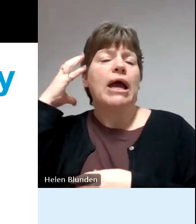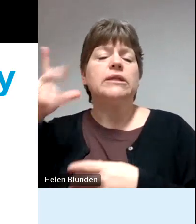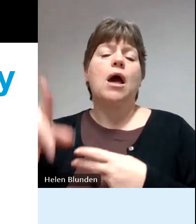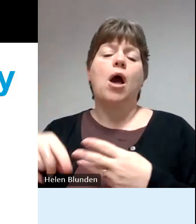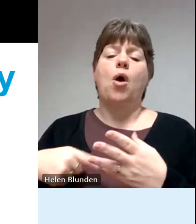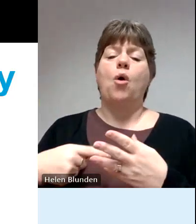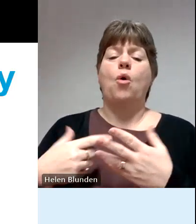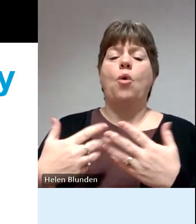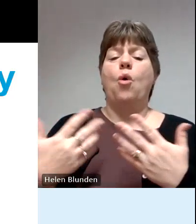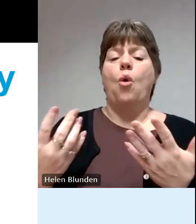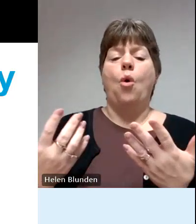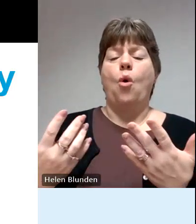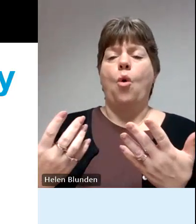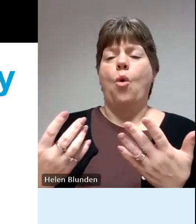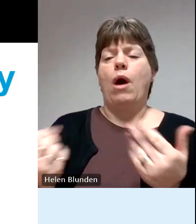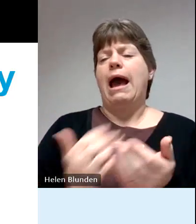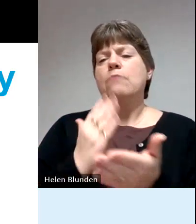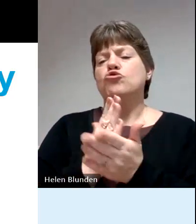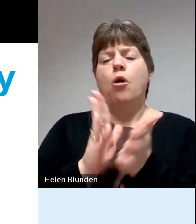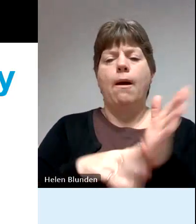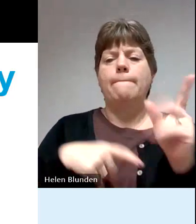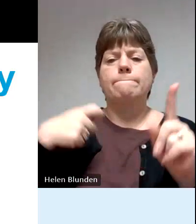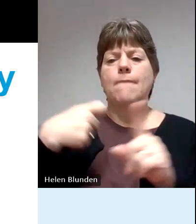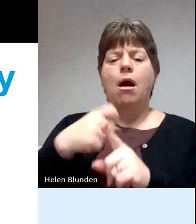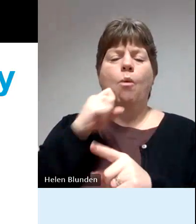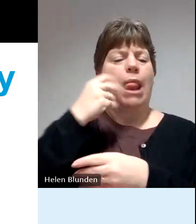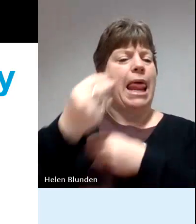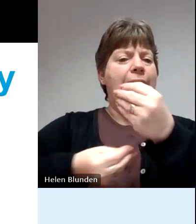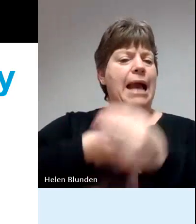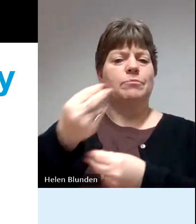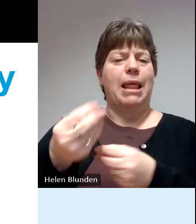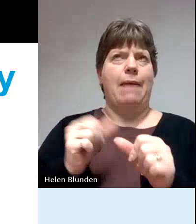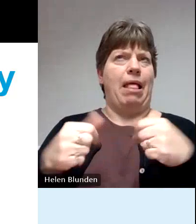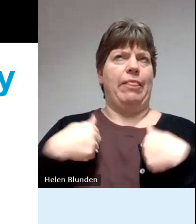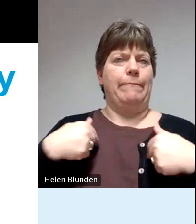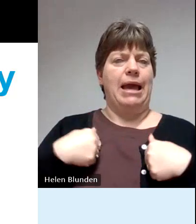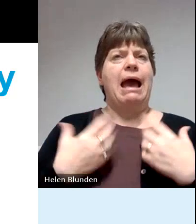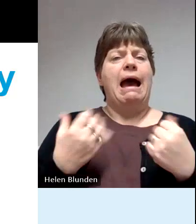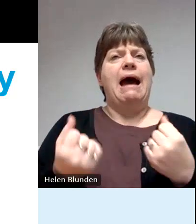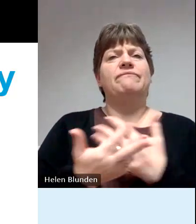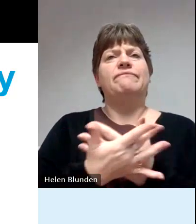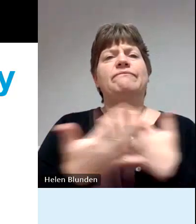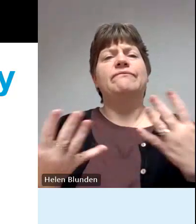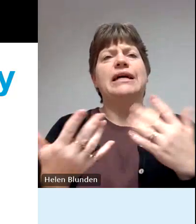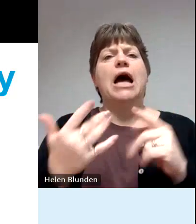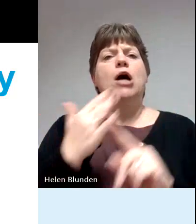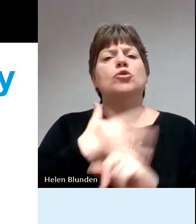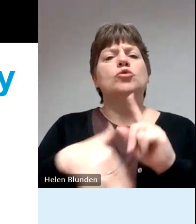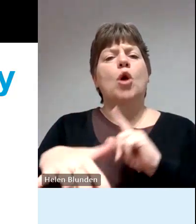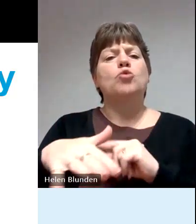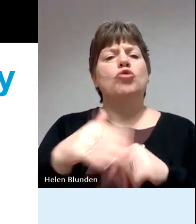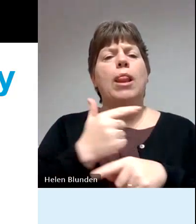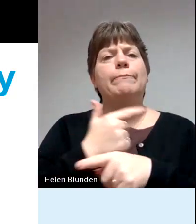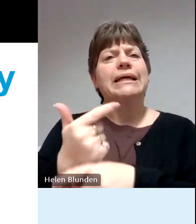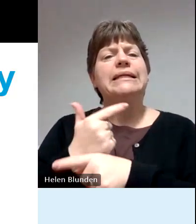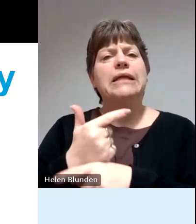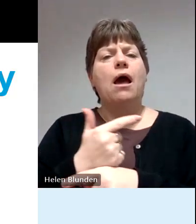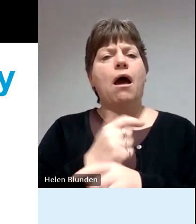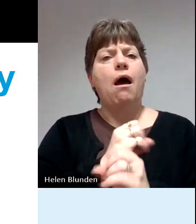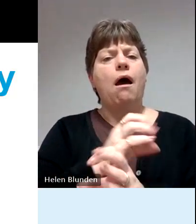I'm sure Mark will explain better than me, but there are various social media channels that